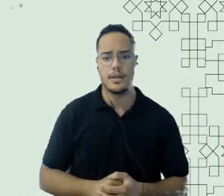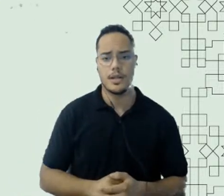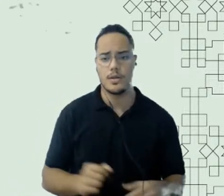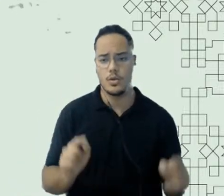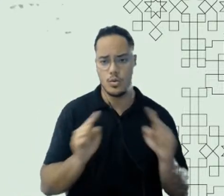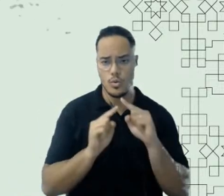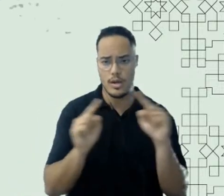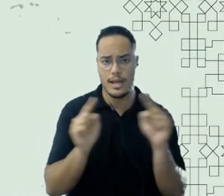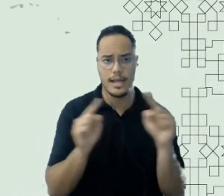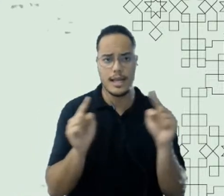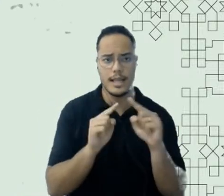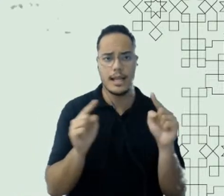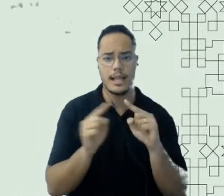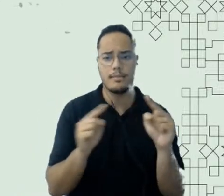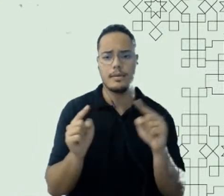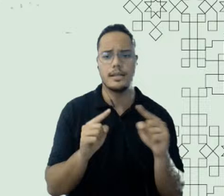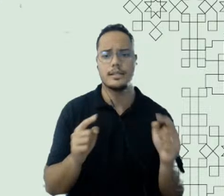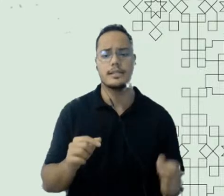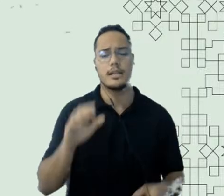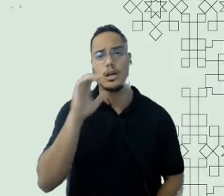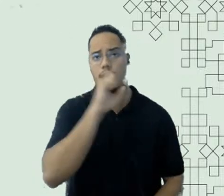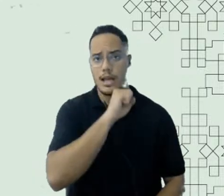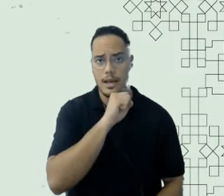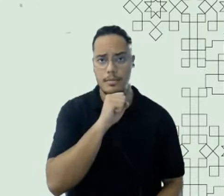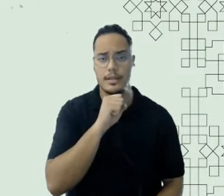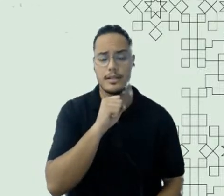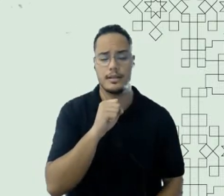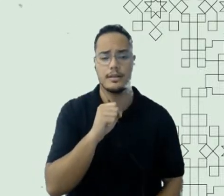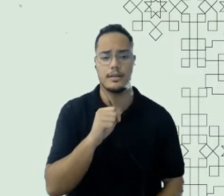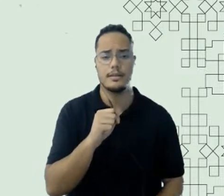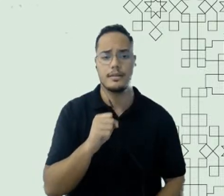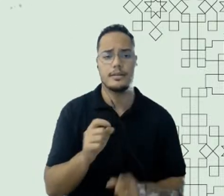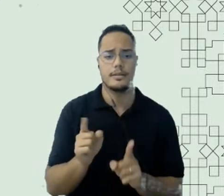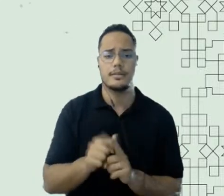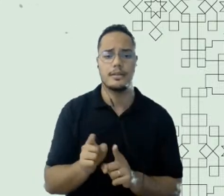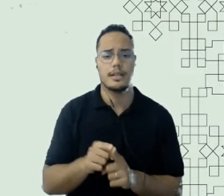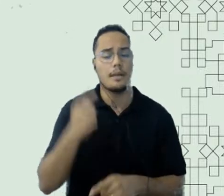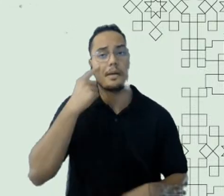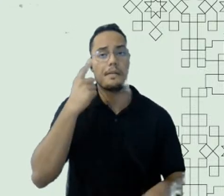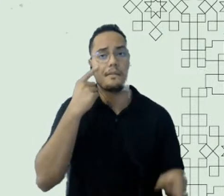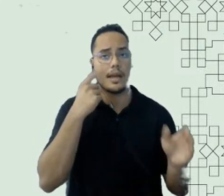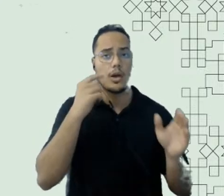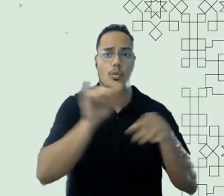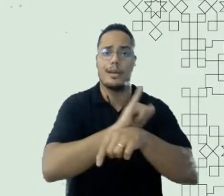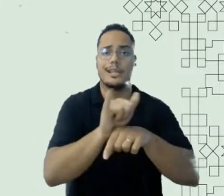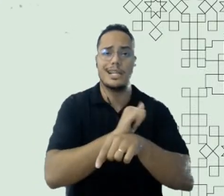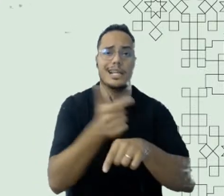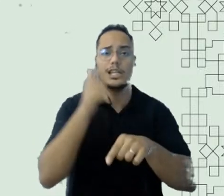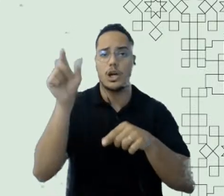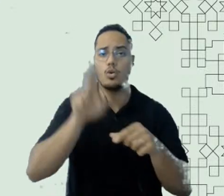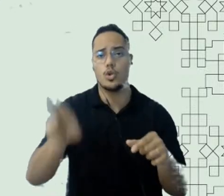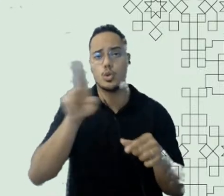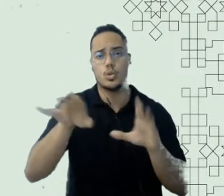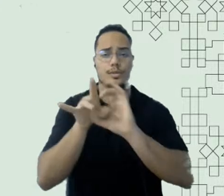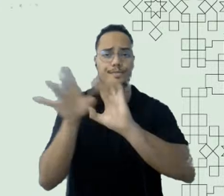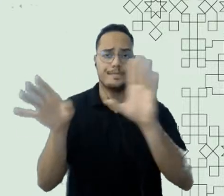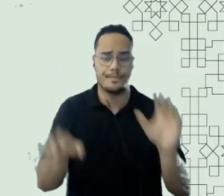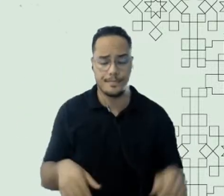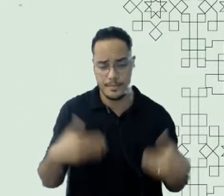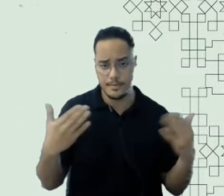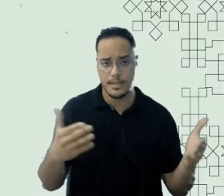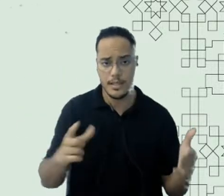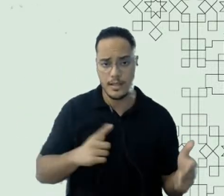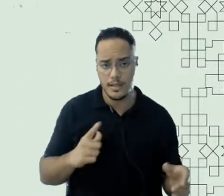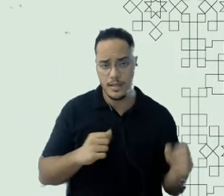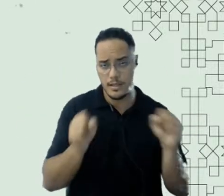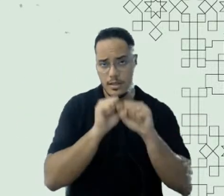the music is not protected by copyright, etc. And this system should be efficient, and it